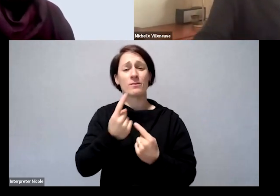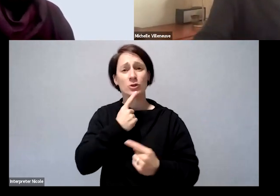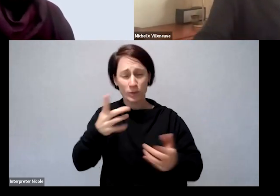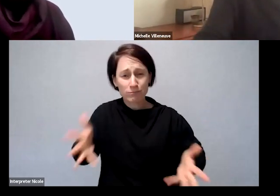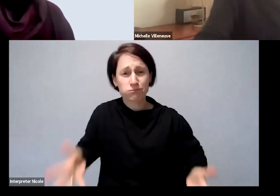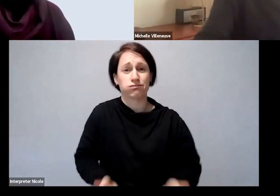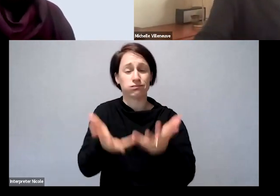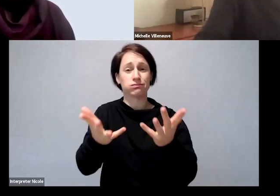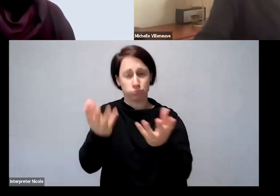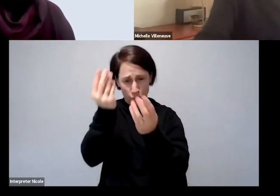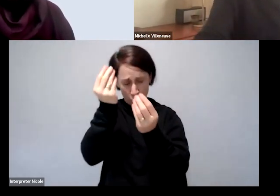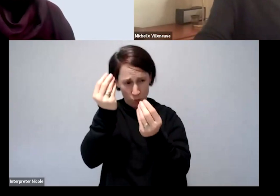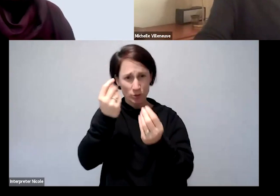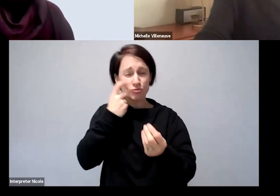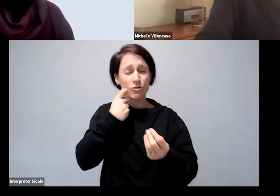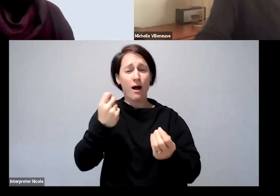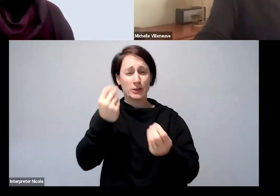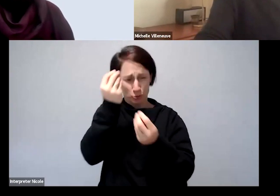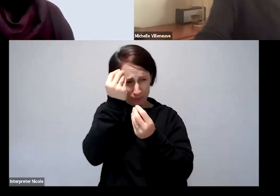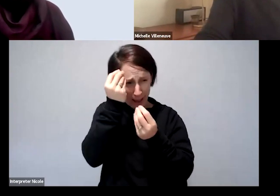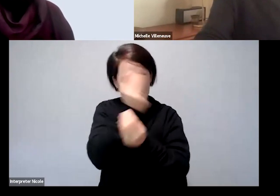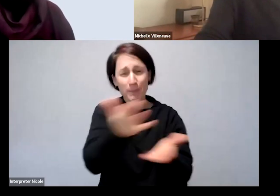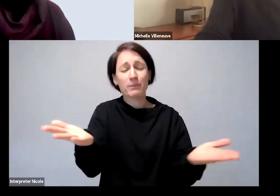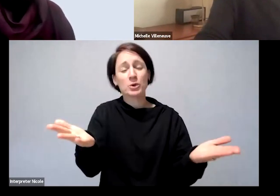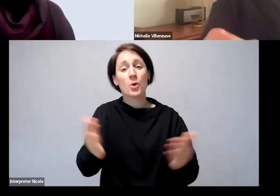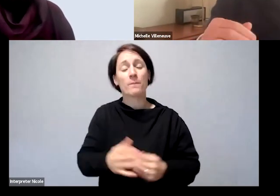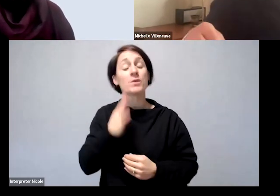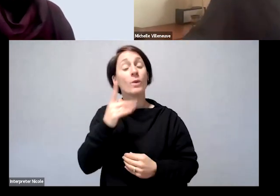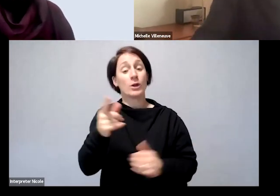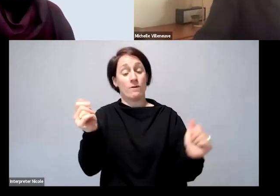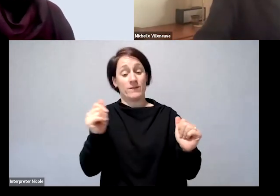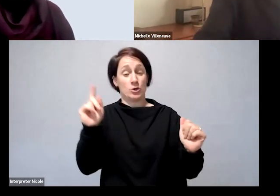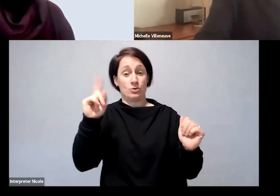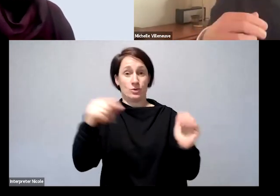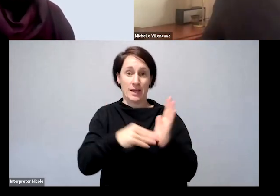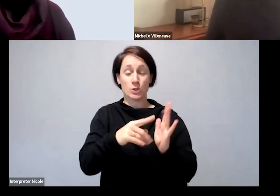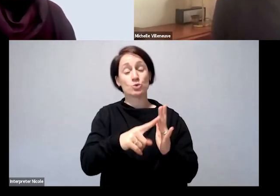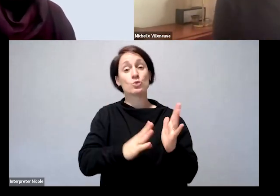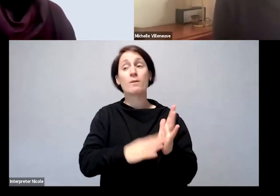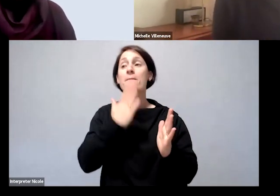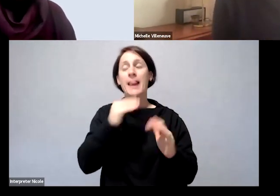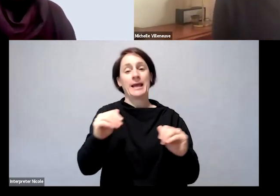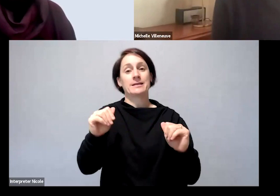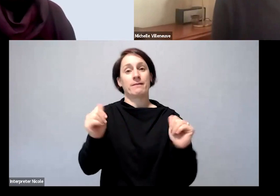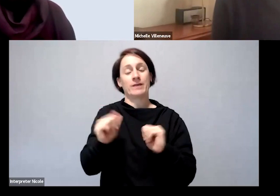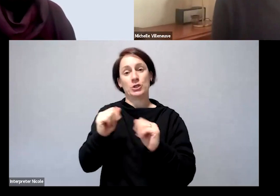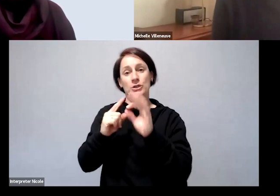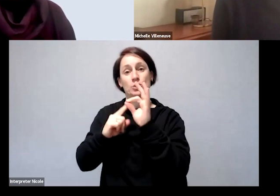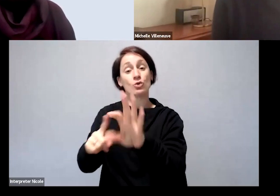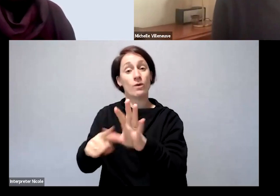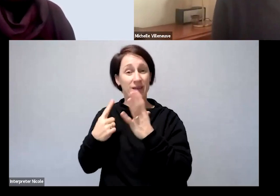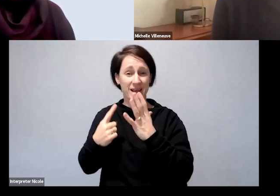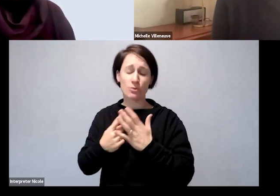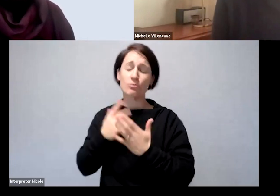that. As you exit today's session with Zoom, we do ask you to complete a short survey. We always use feedback